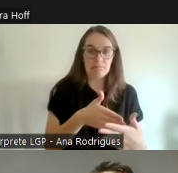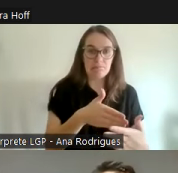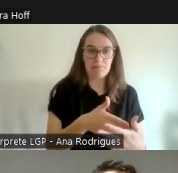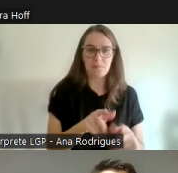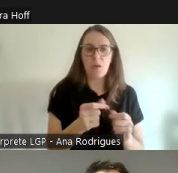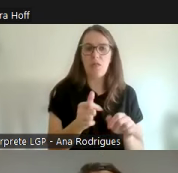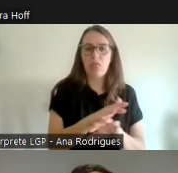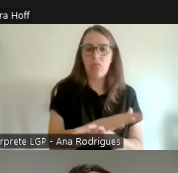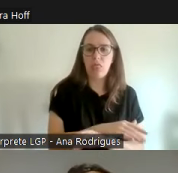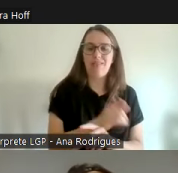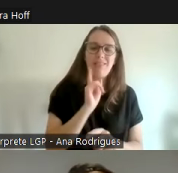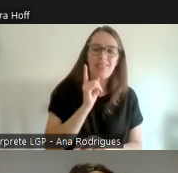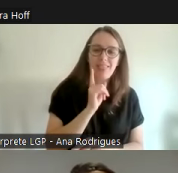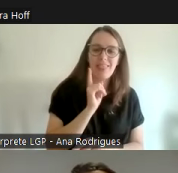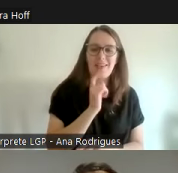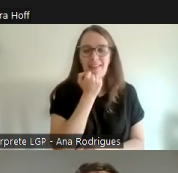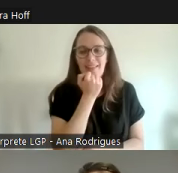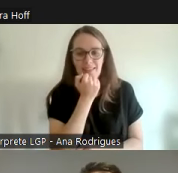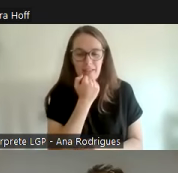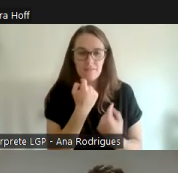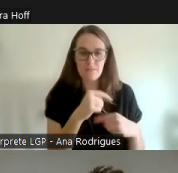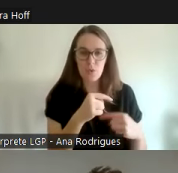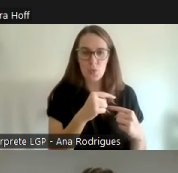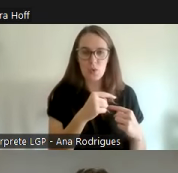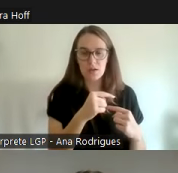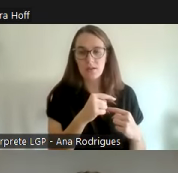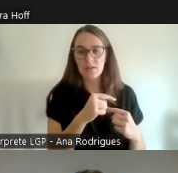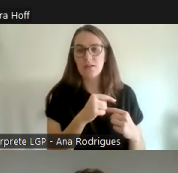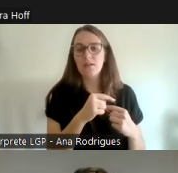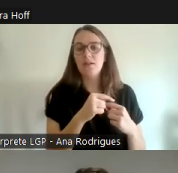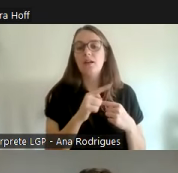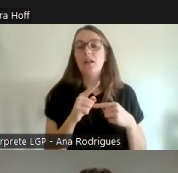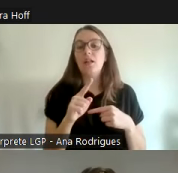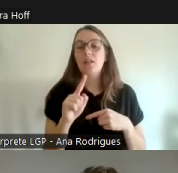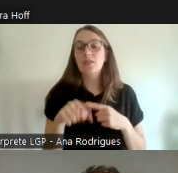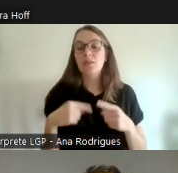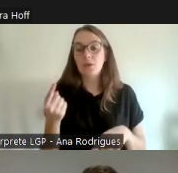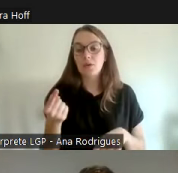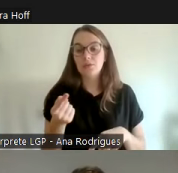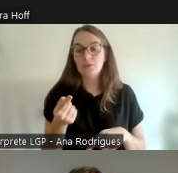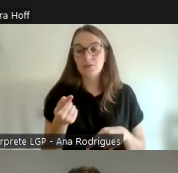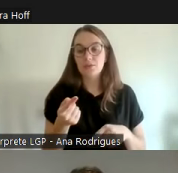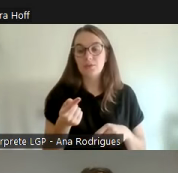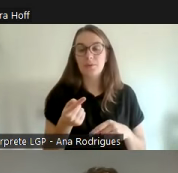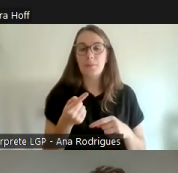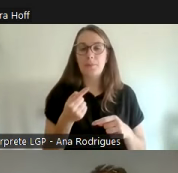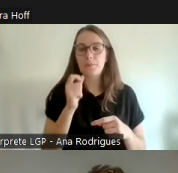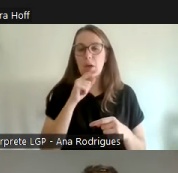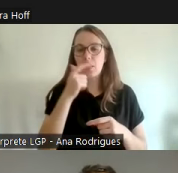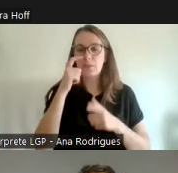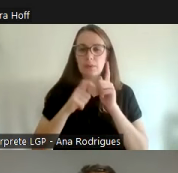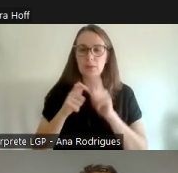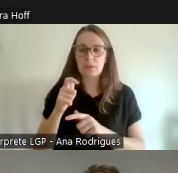hear some jokes and sarcasm. And then it turns that people go slow, people